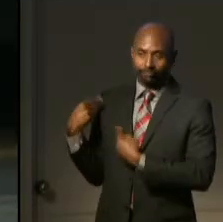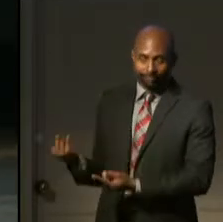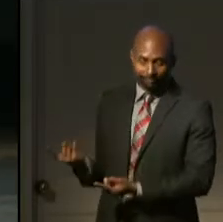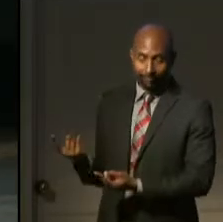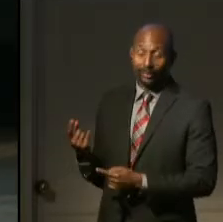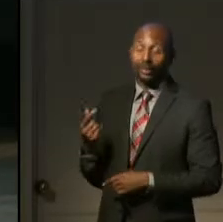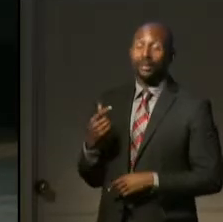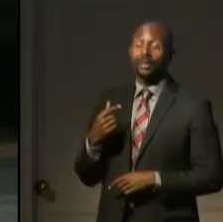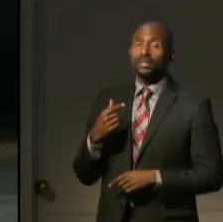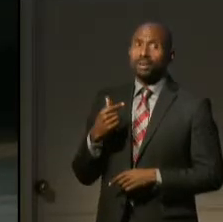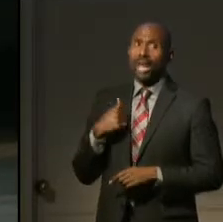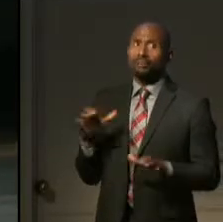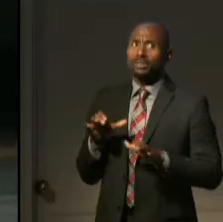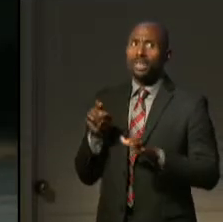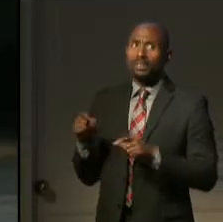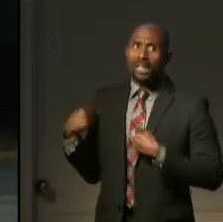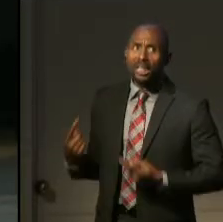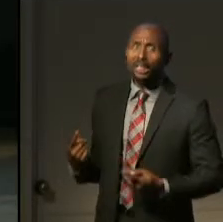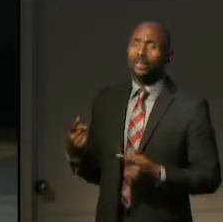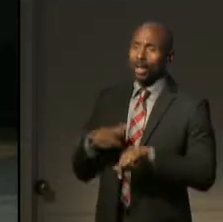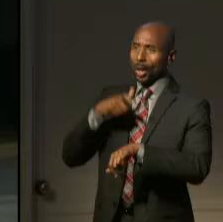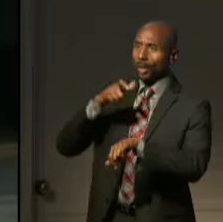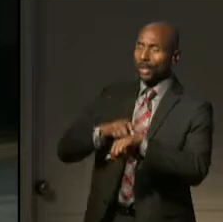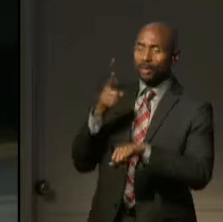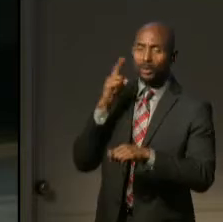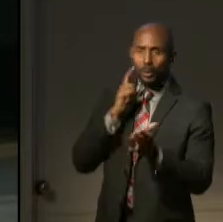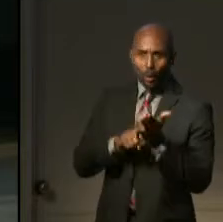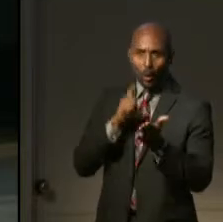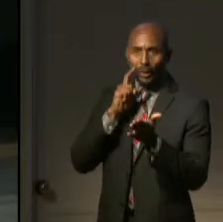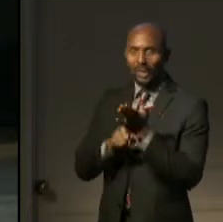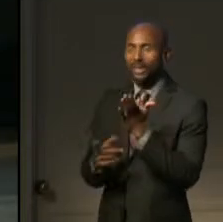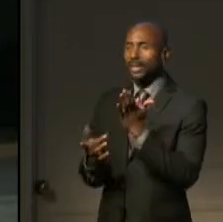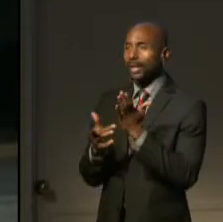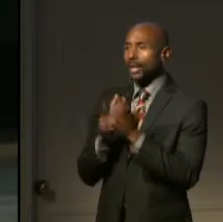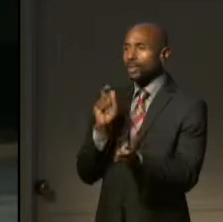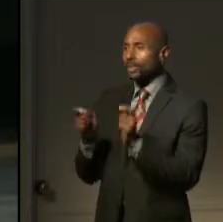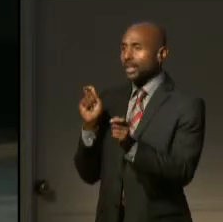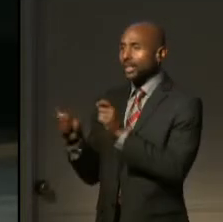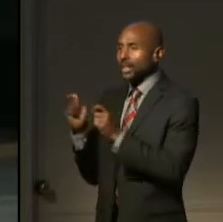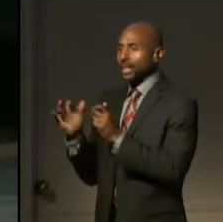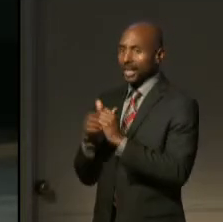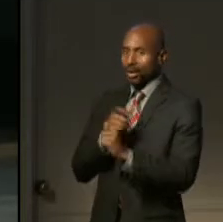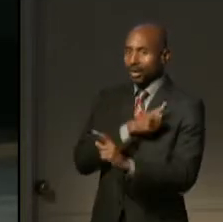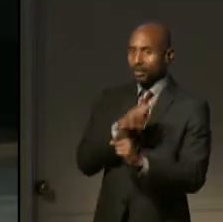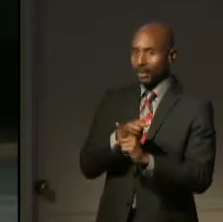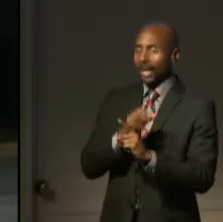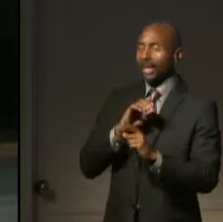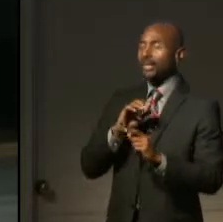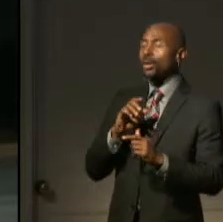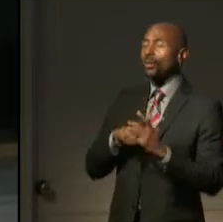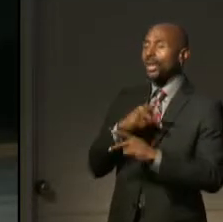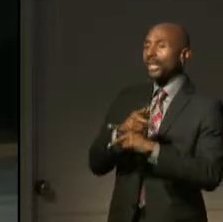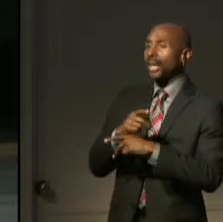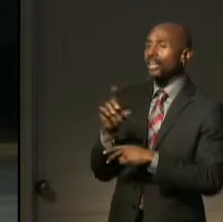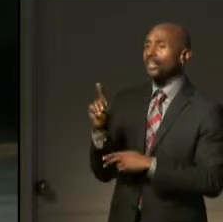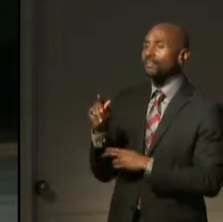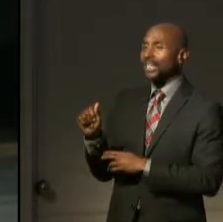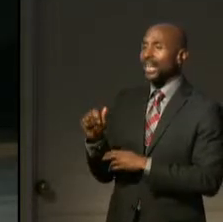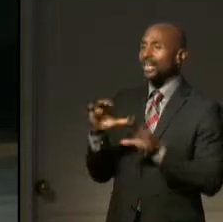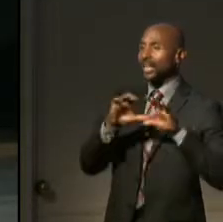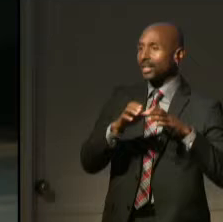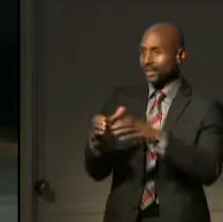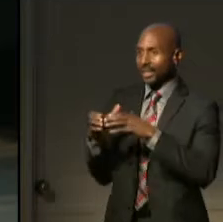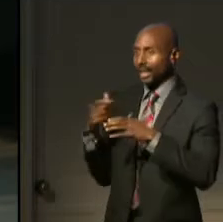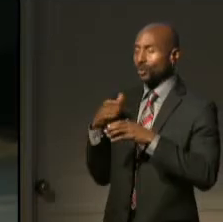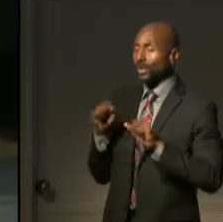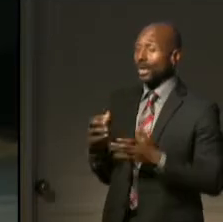actually been doing this long enough to notice how the changes in technology over the years affect the kind of data sets that we're able to get and